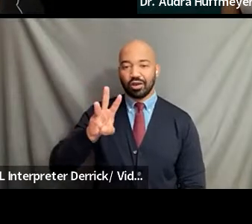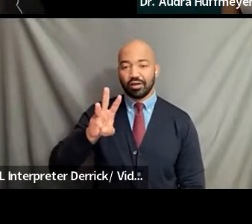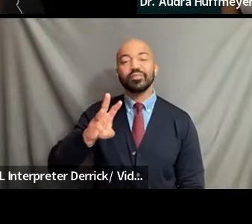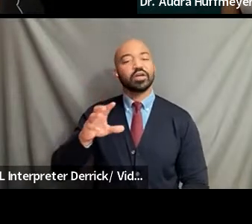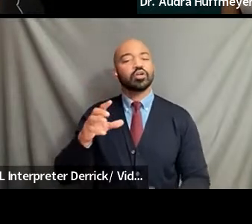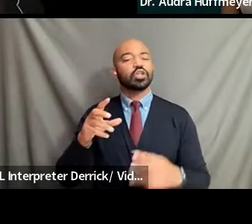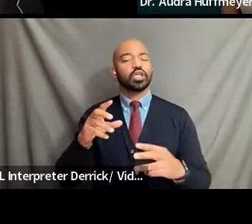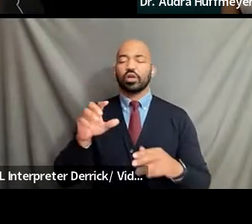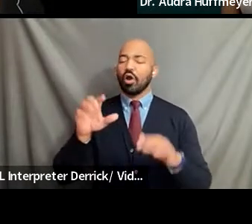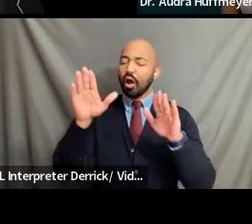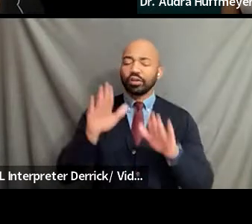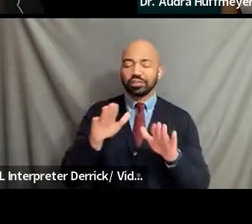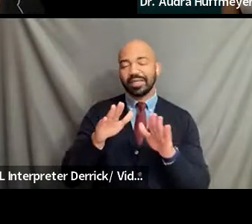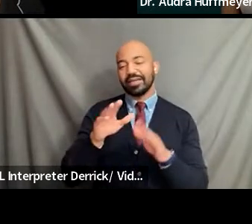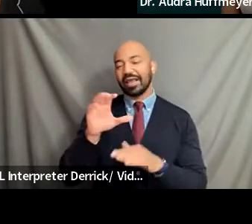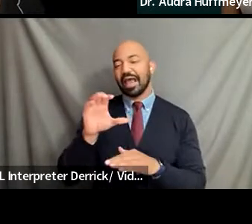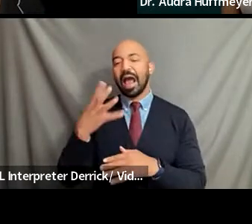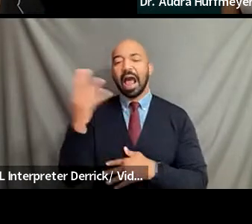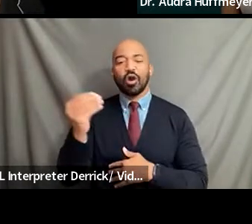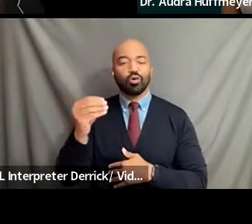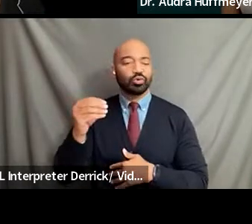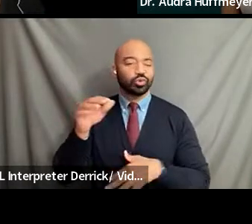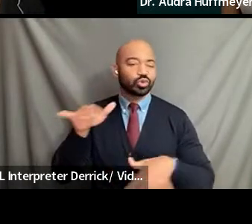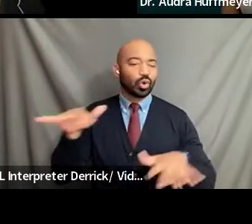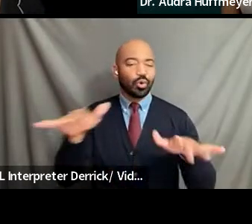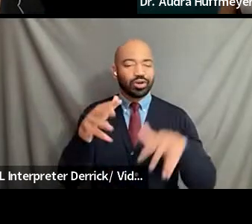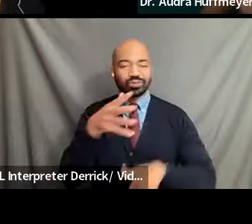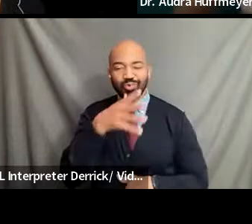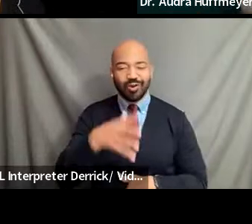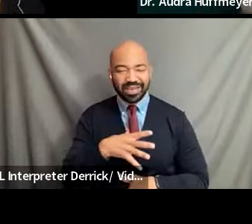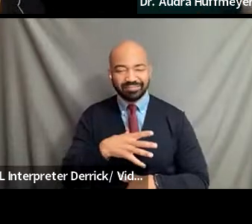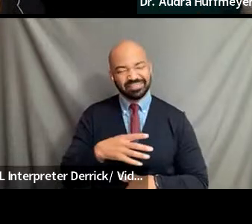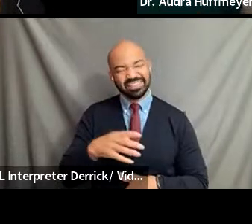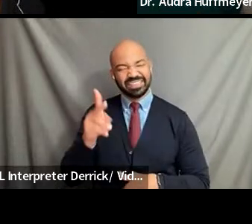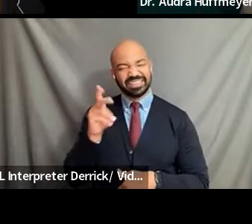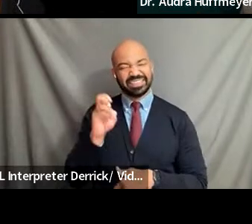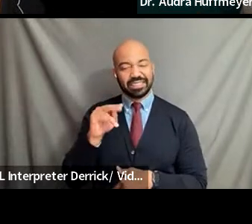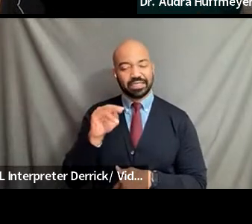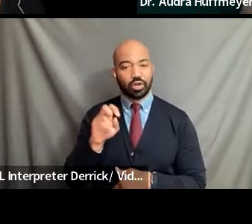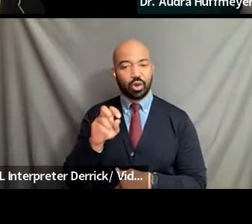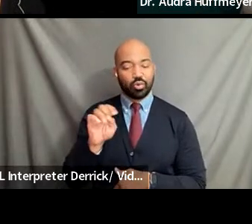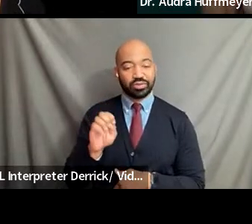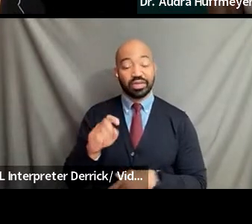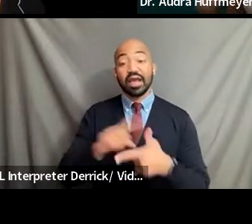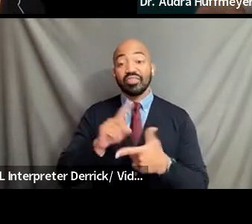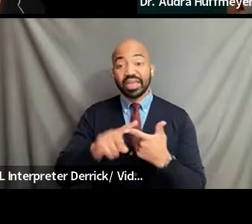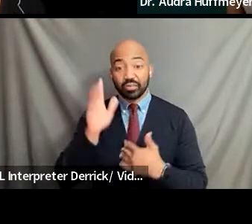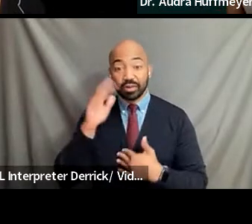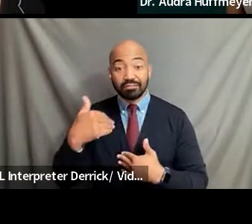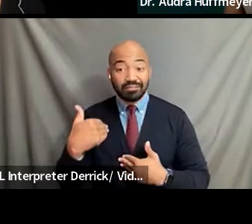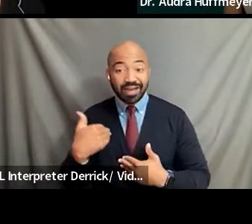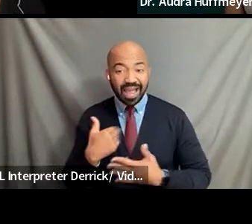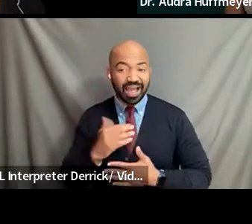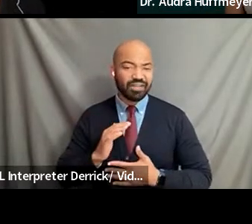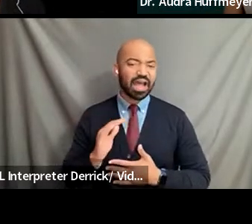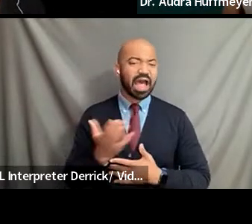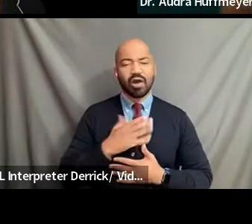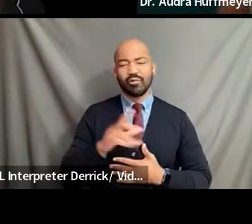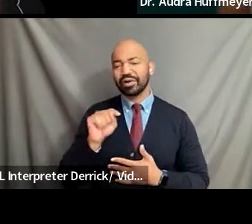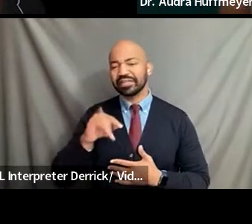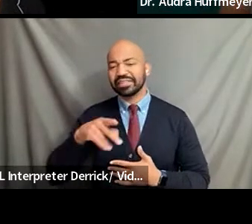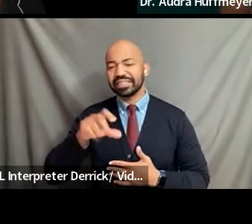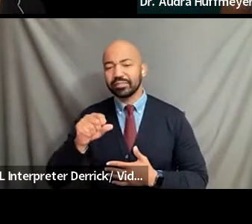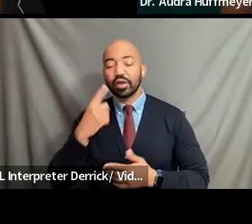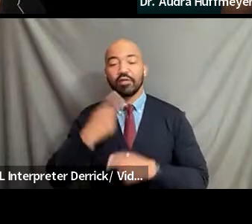Woman. Then we're going to be finishing our day with another new initiative, BIMS Care. And we're going to be having just some tips from